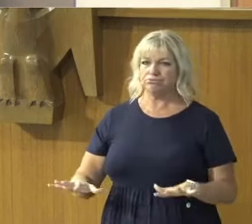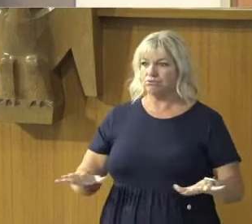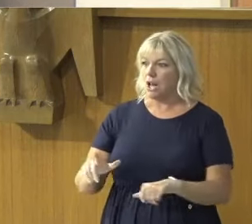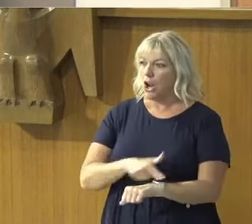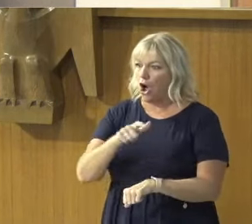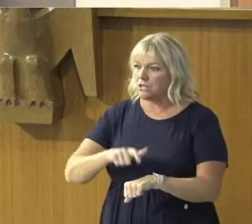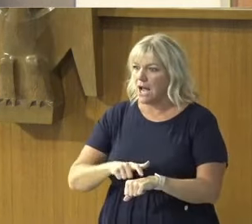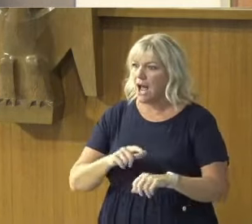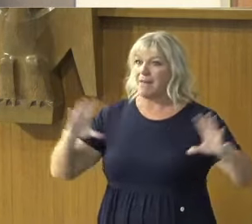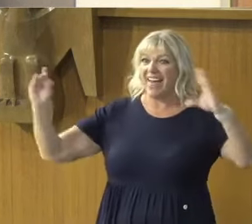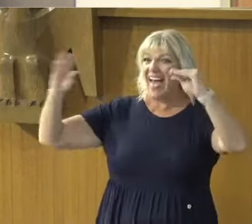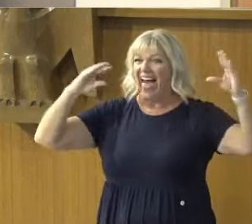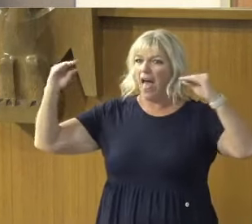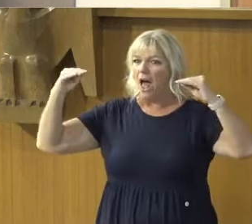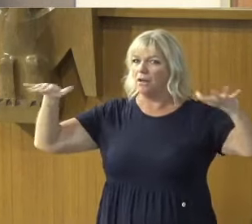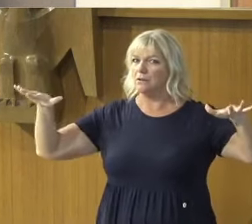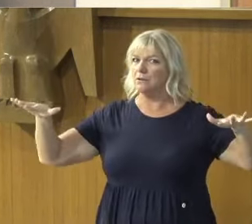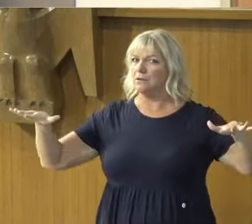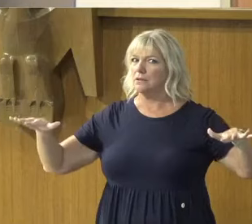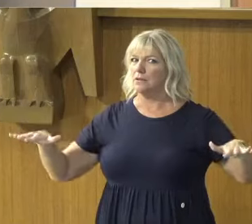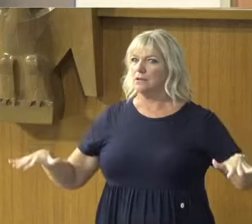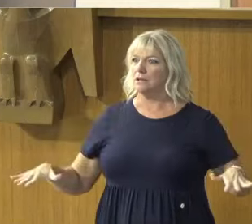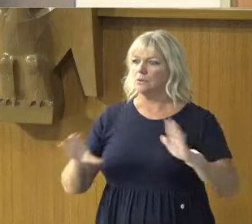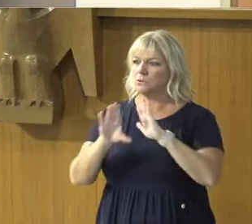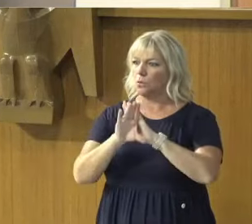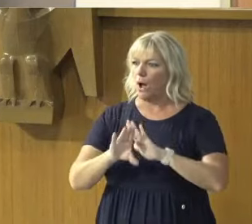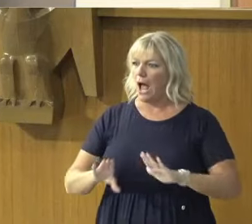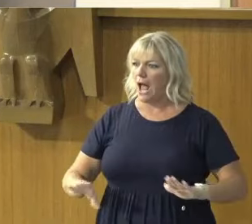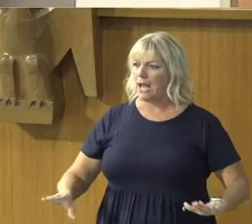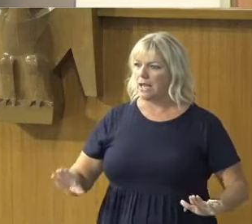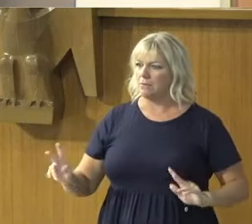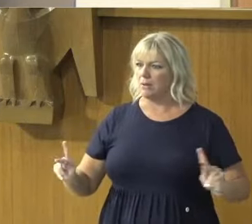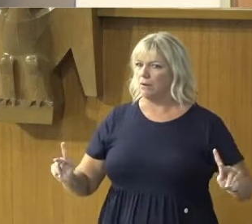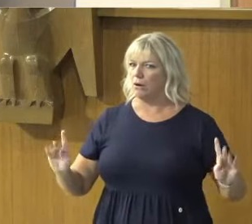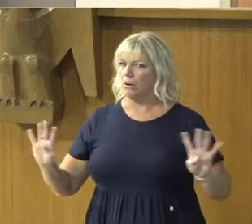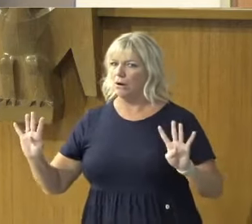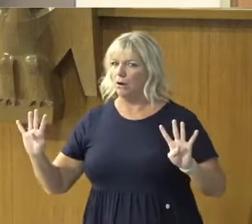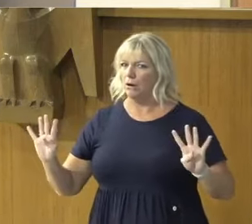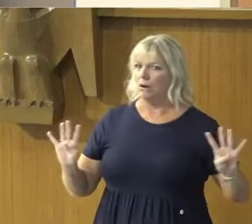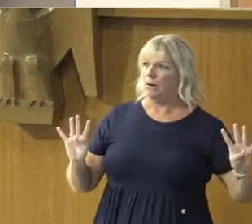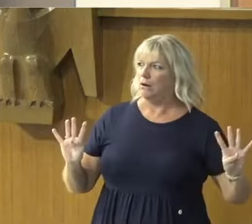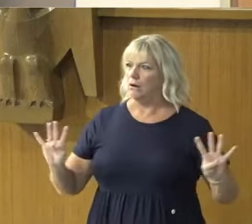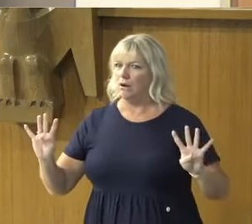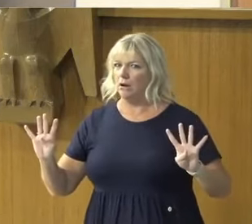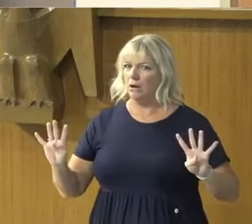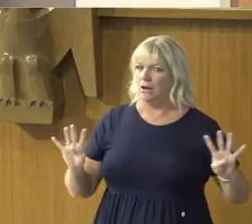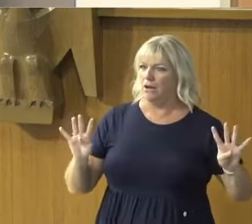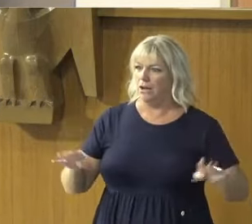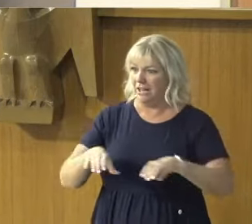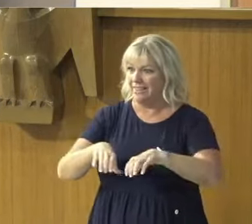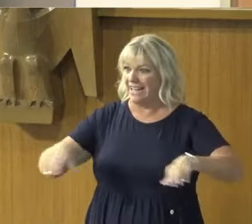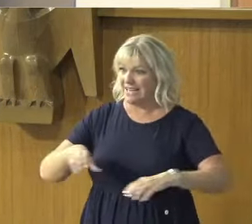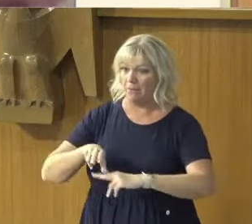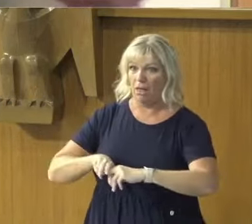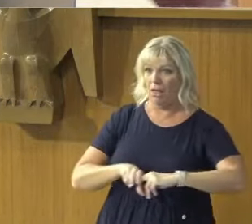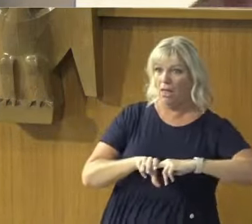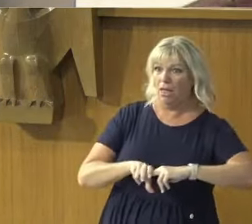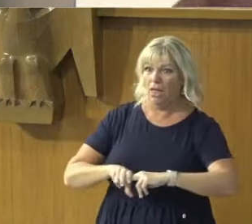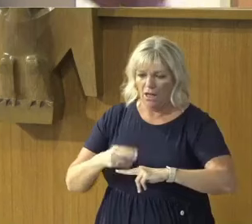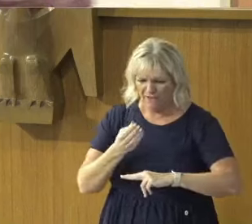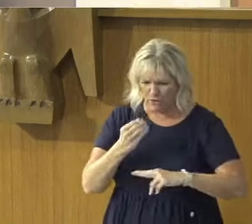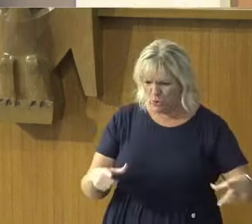fell over the noisy restaurant as we all swayed to and fro, sliding back and forth on these long benches, and our food